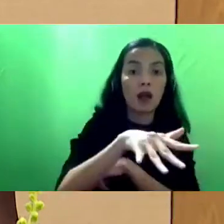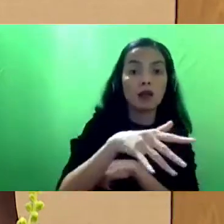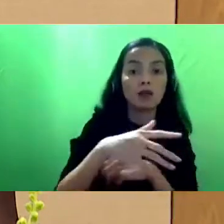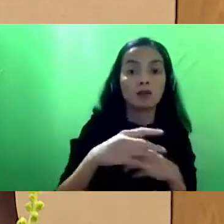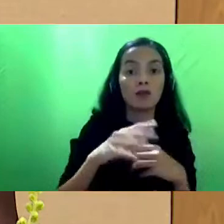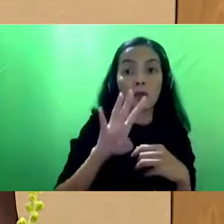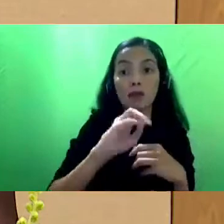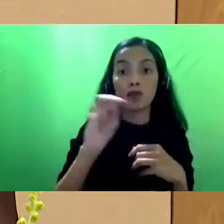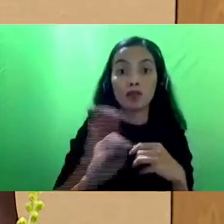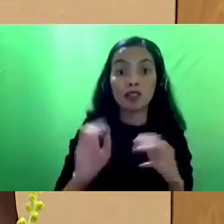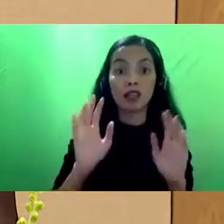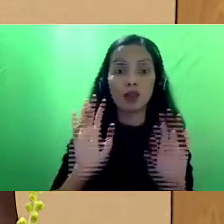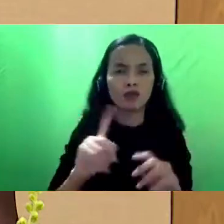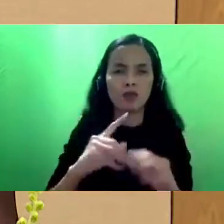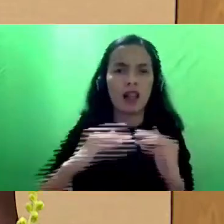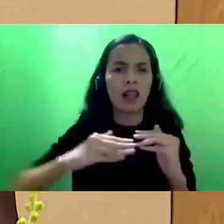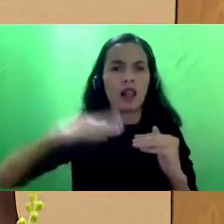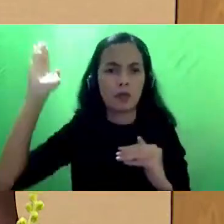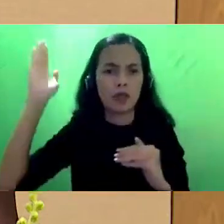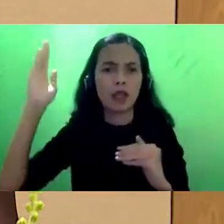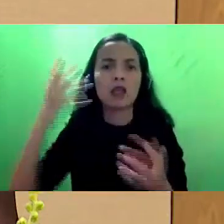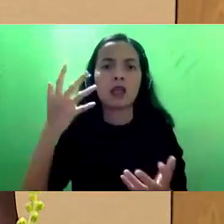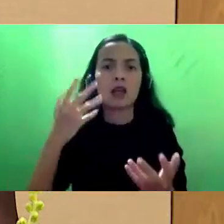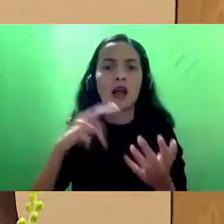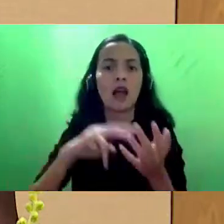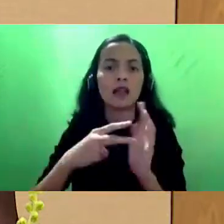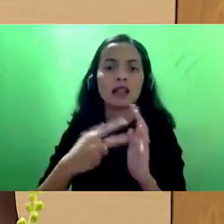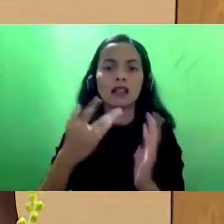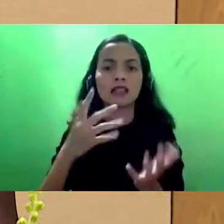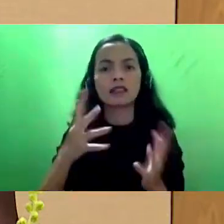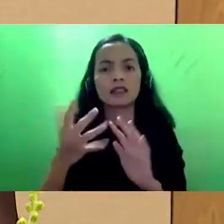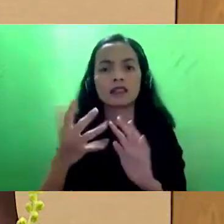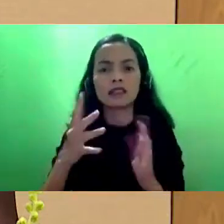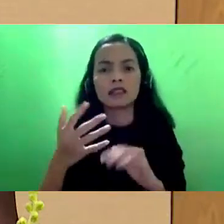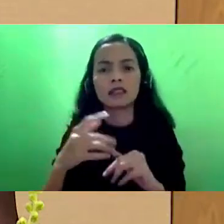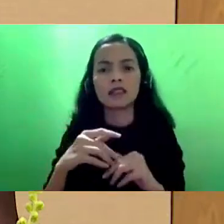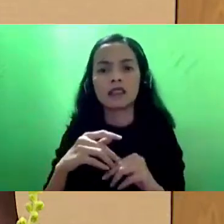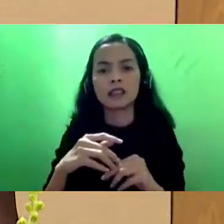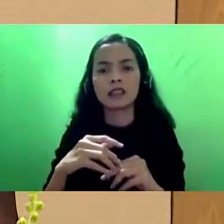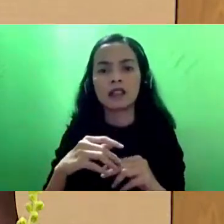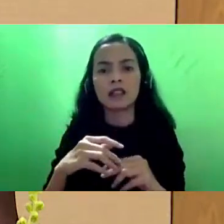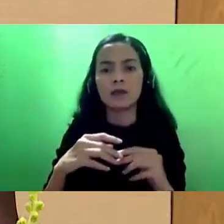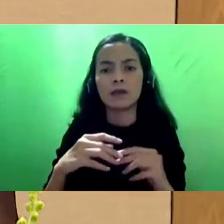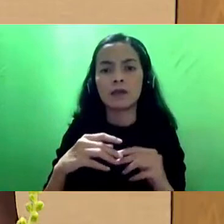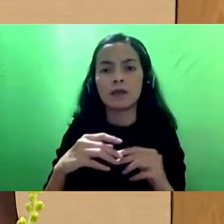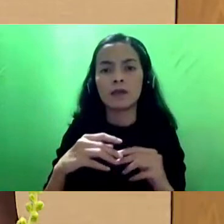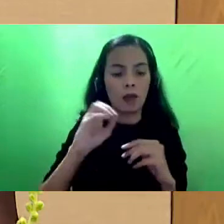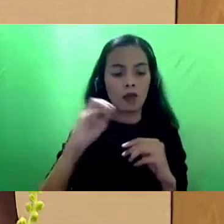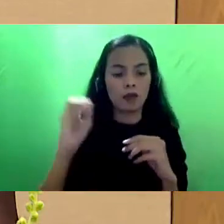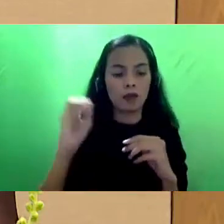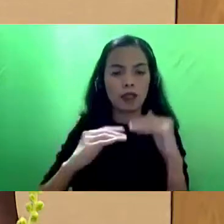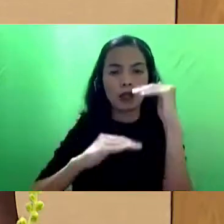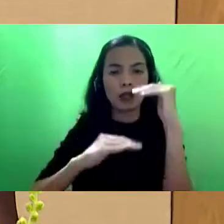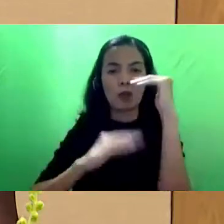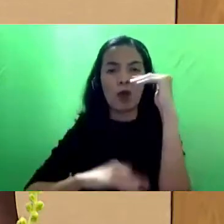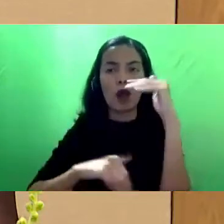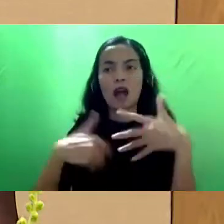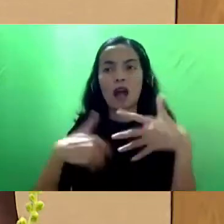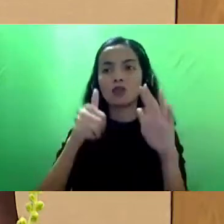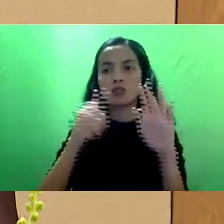think some estimation shows that bottom 50 or at least a bottom 60% of the population is